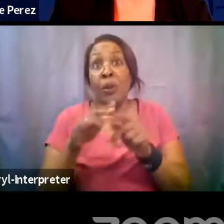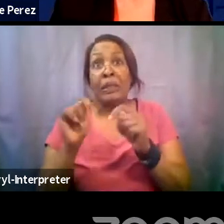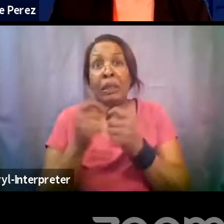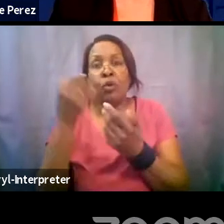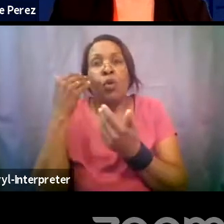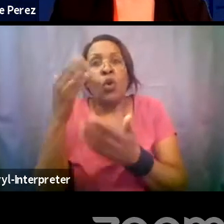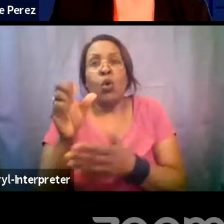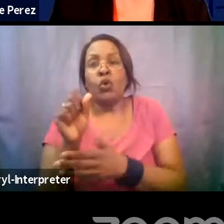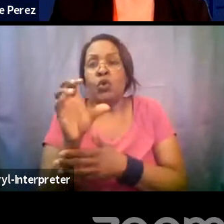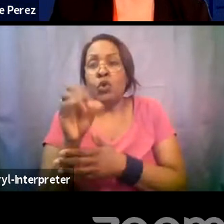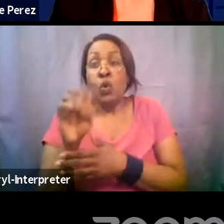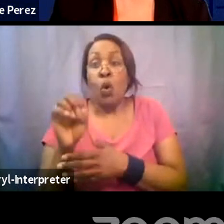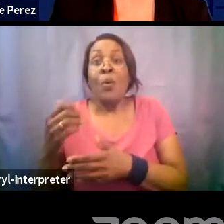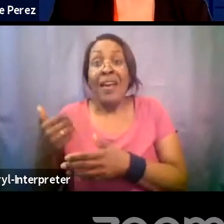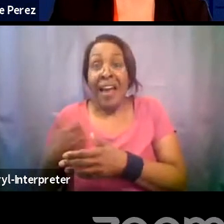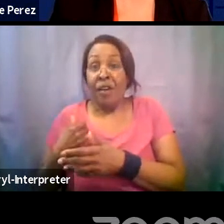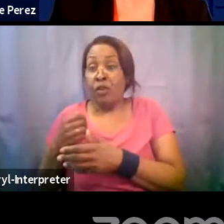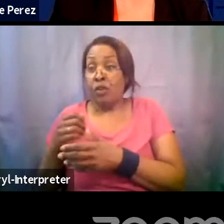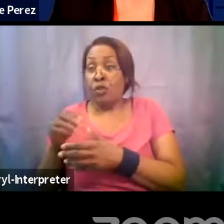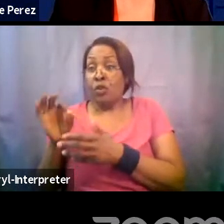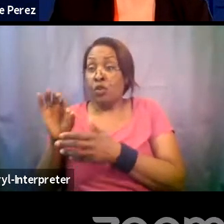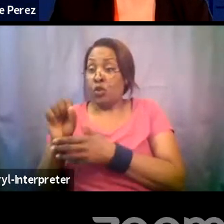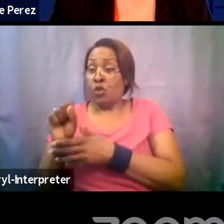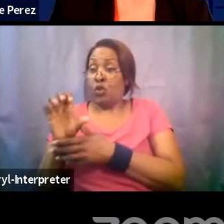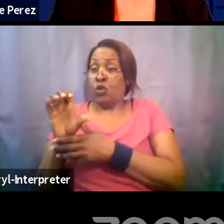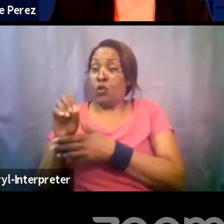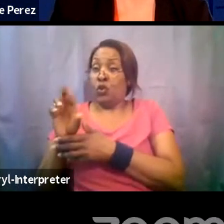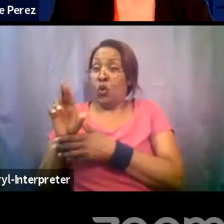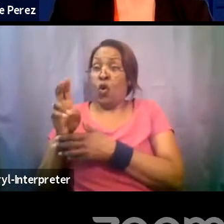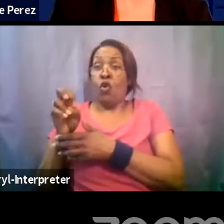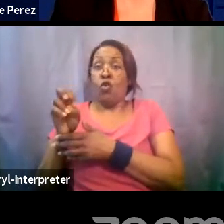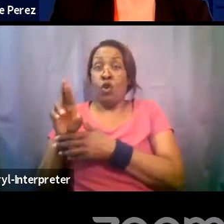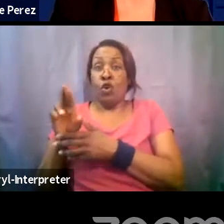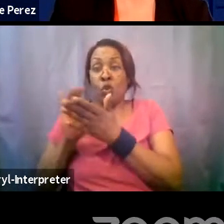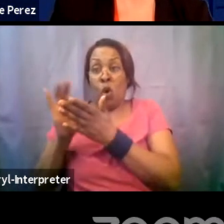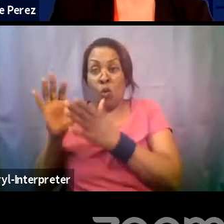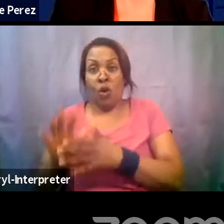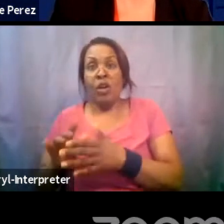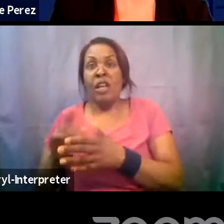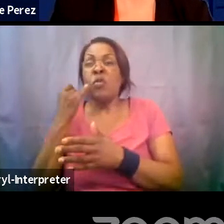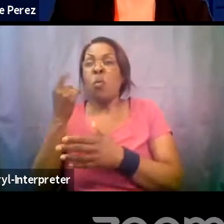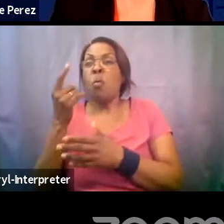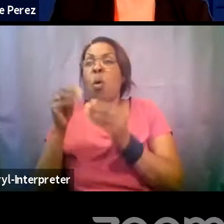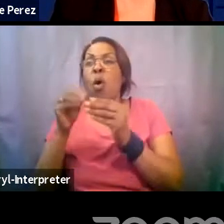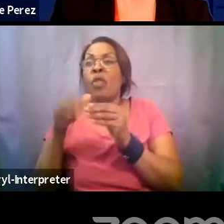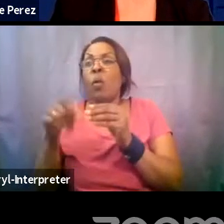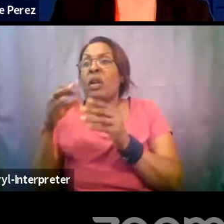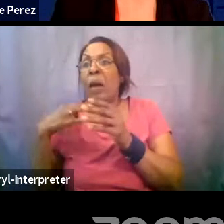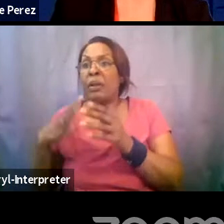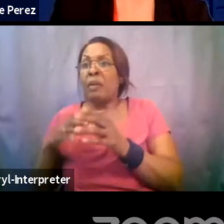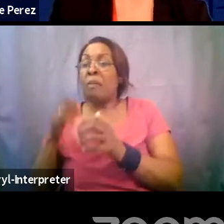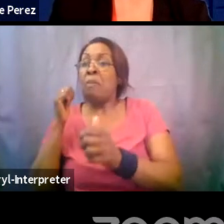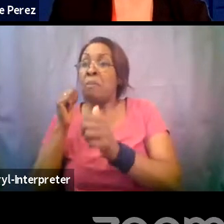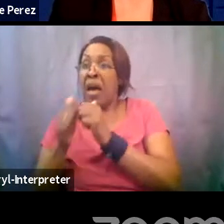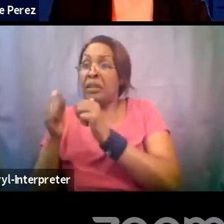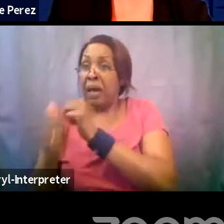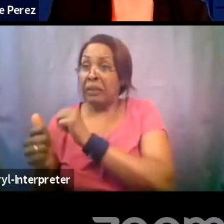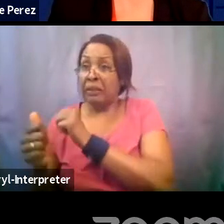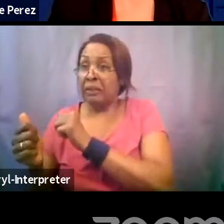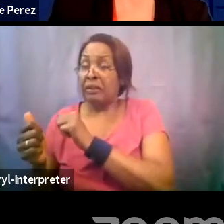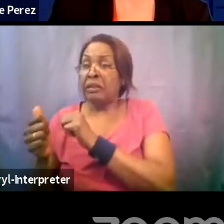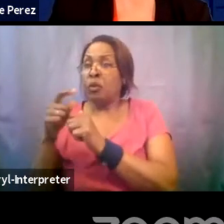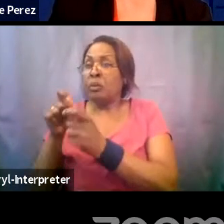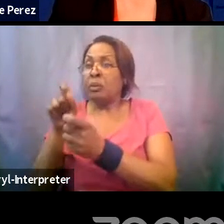know the score, but we do have scores. So in the background, if more than one applicant passes the ATSA for a